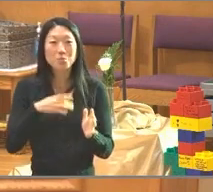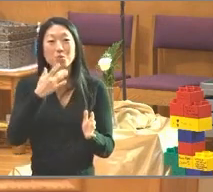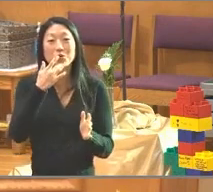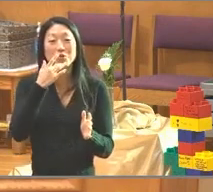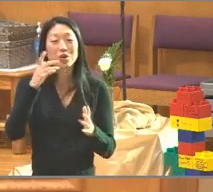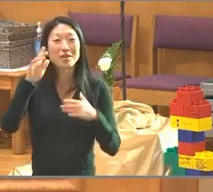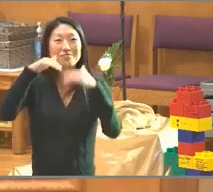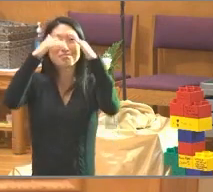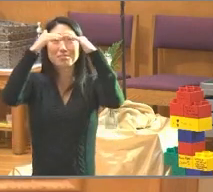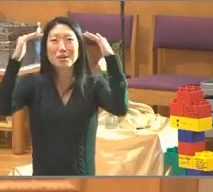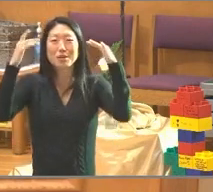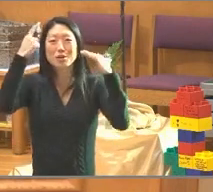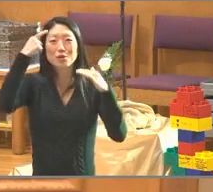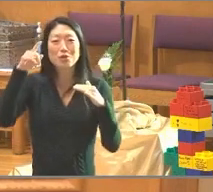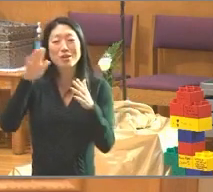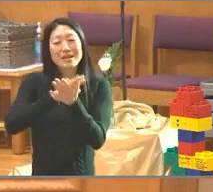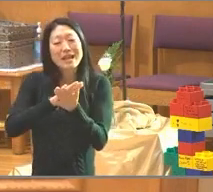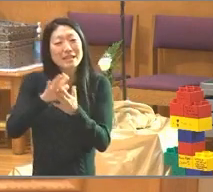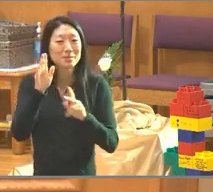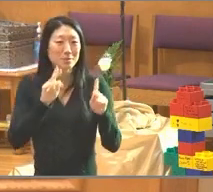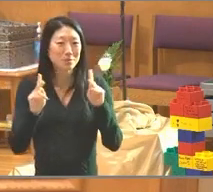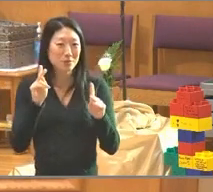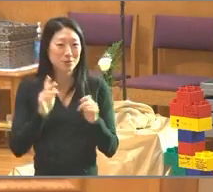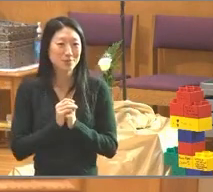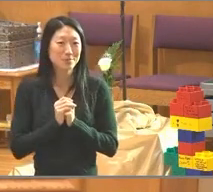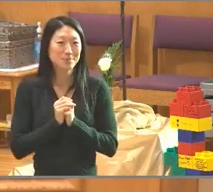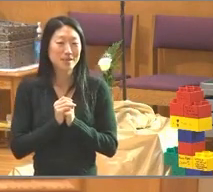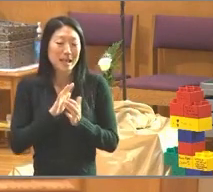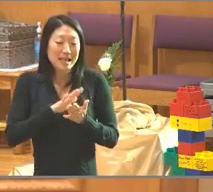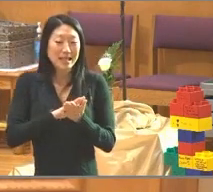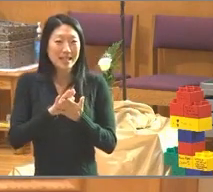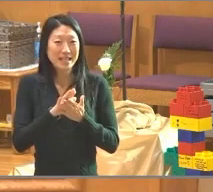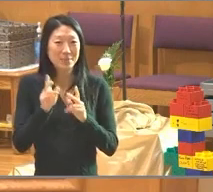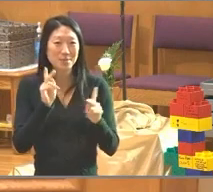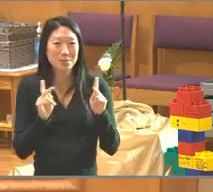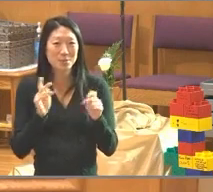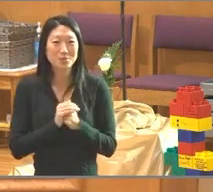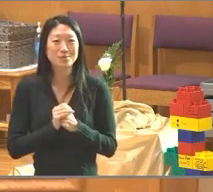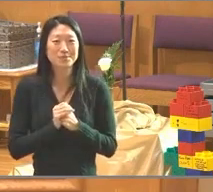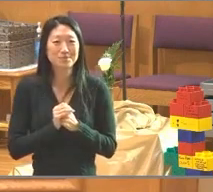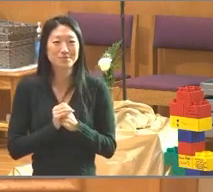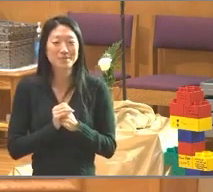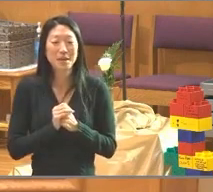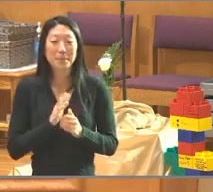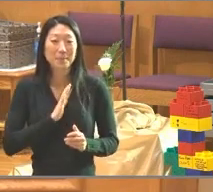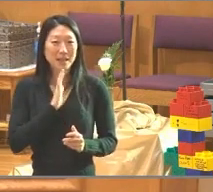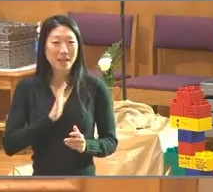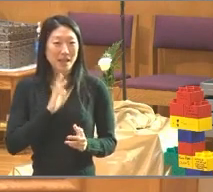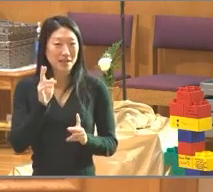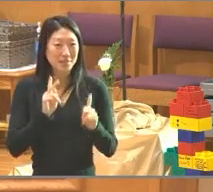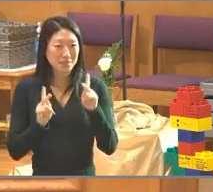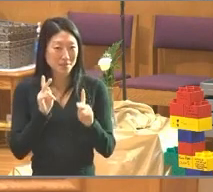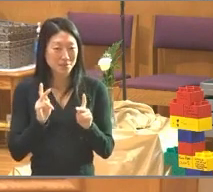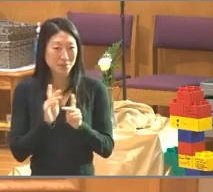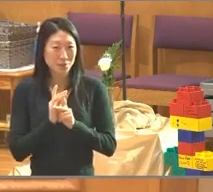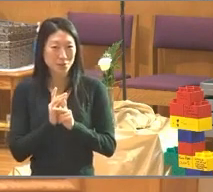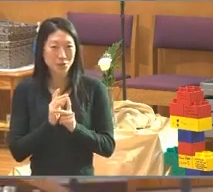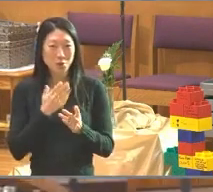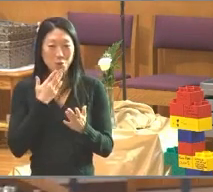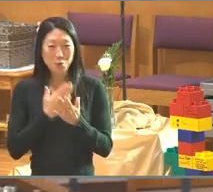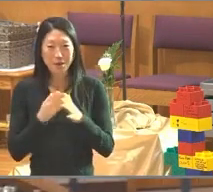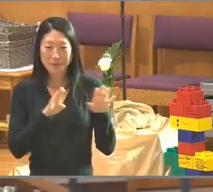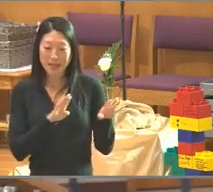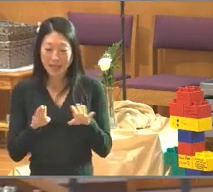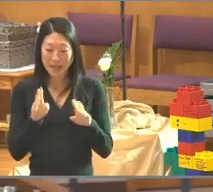were exclusively for the nice people, the clean people, the polite people, the